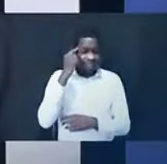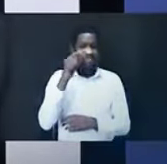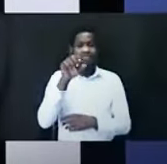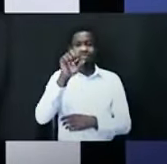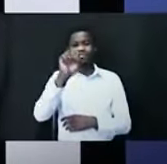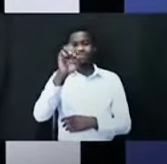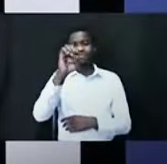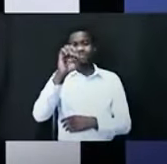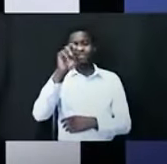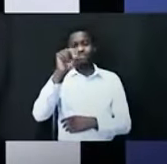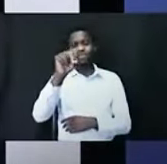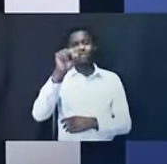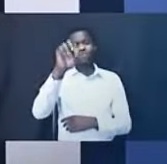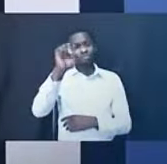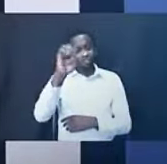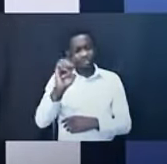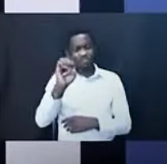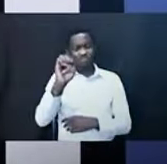it